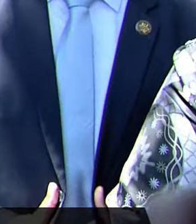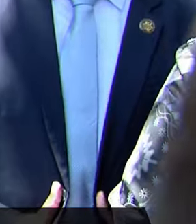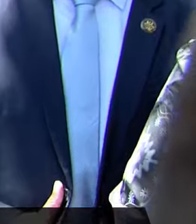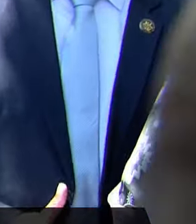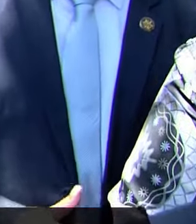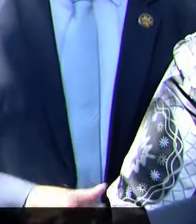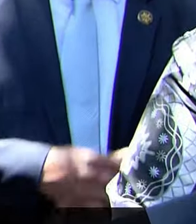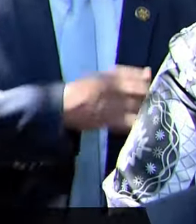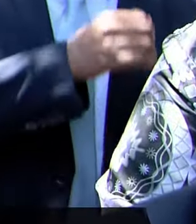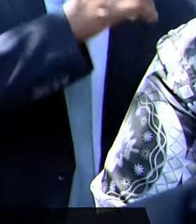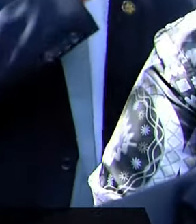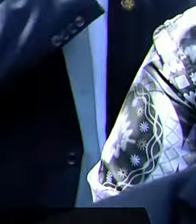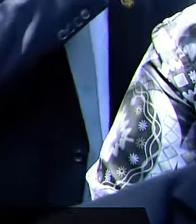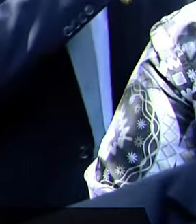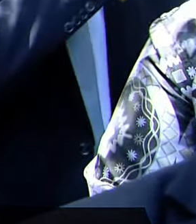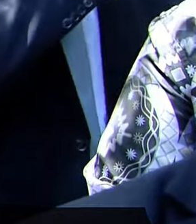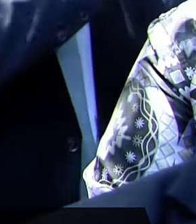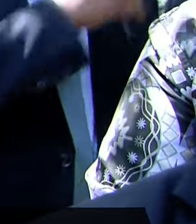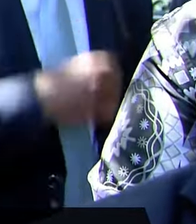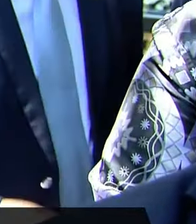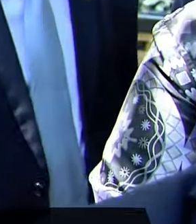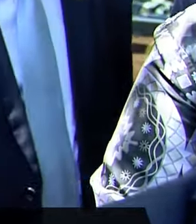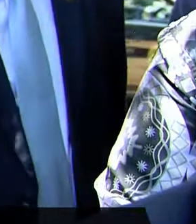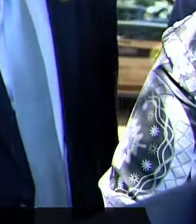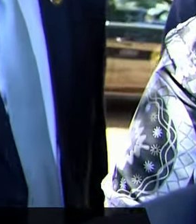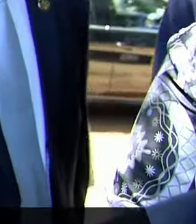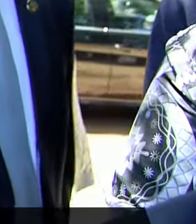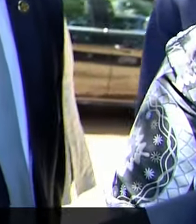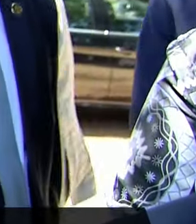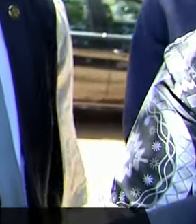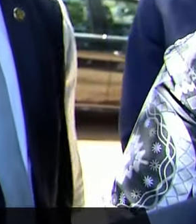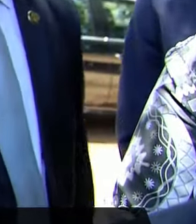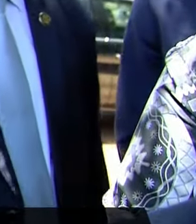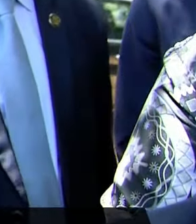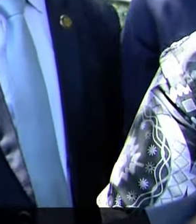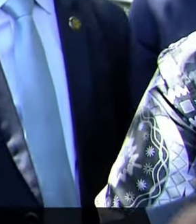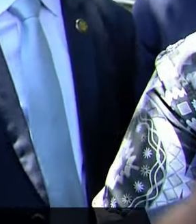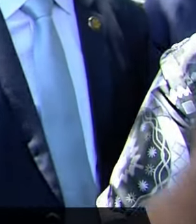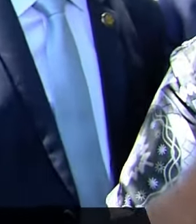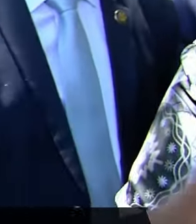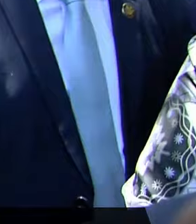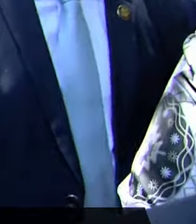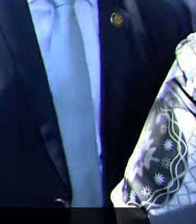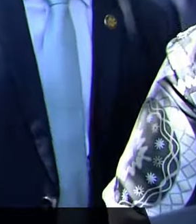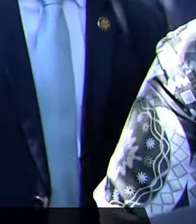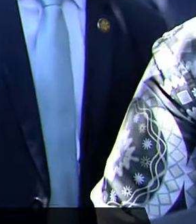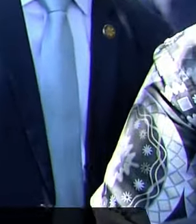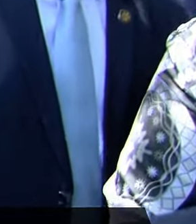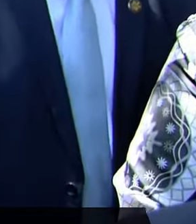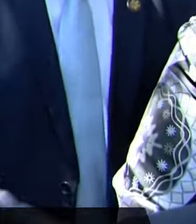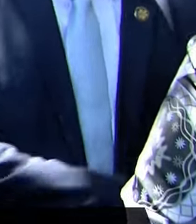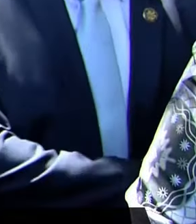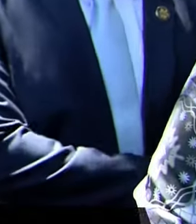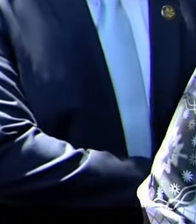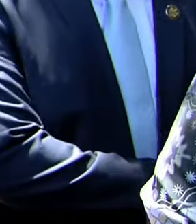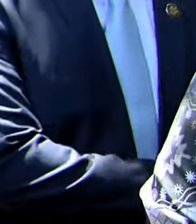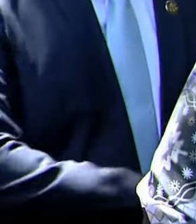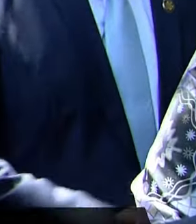challenges? Yes, sure, no, I think so. I think there are many, many people in the country indeed